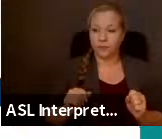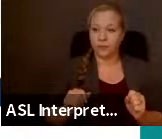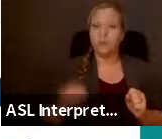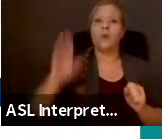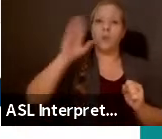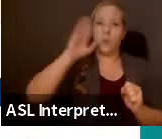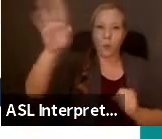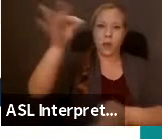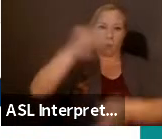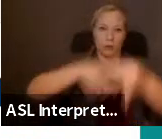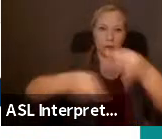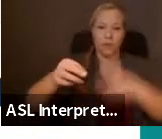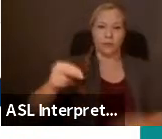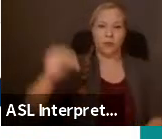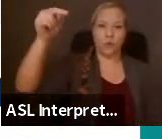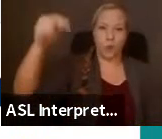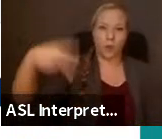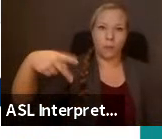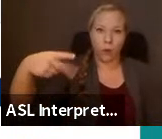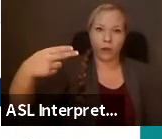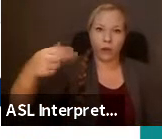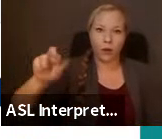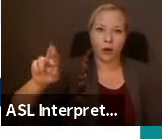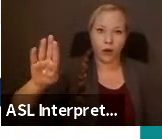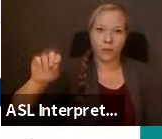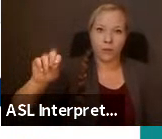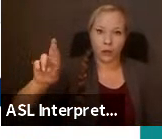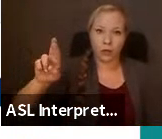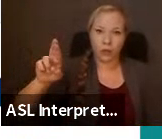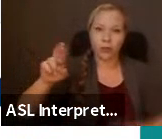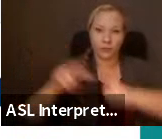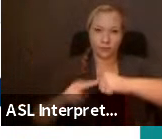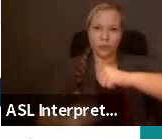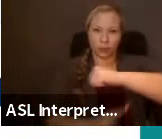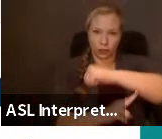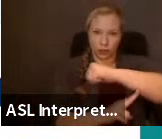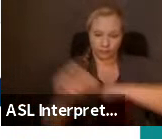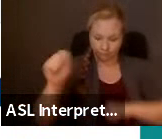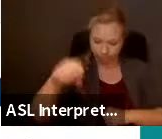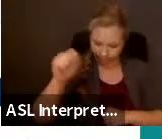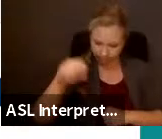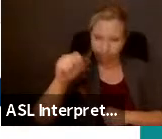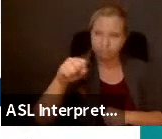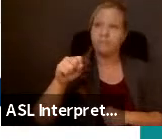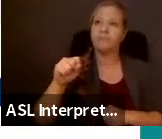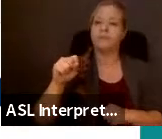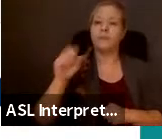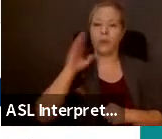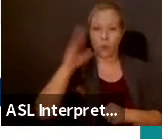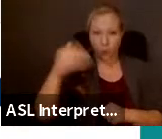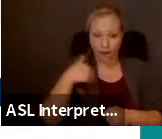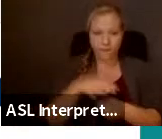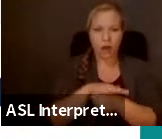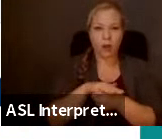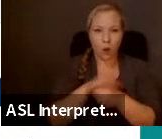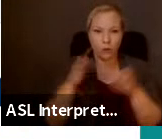the North Portland Harbor Bridge, right? There will be an arterial or local street connection that